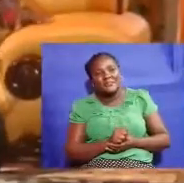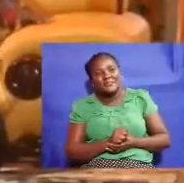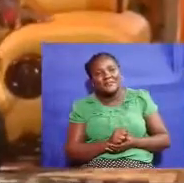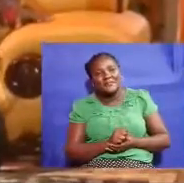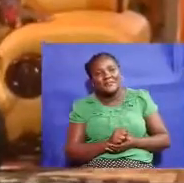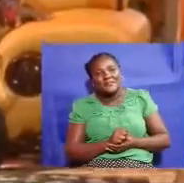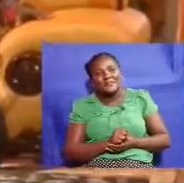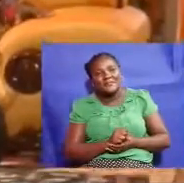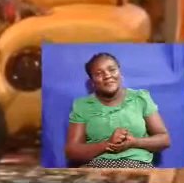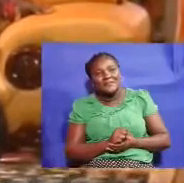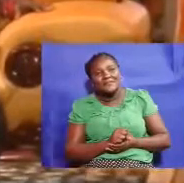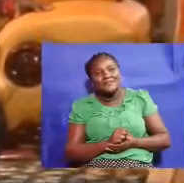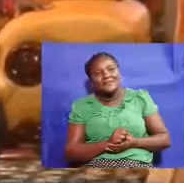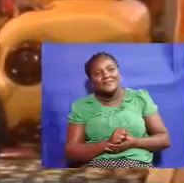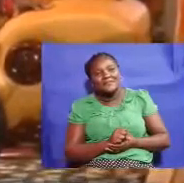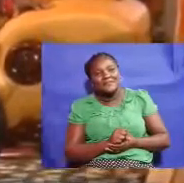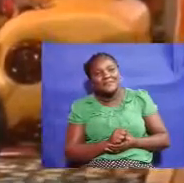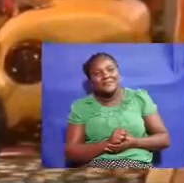That's beautiful.